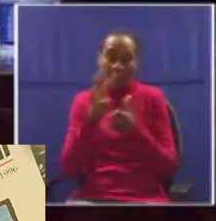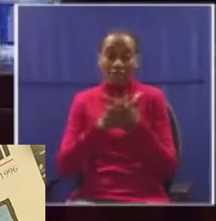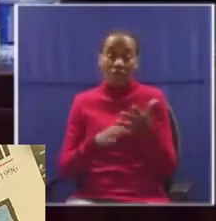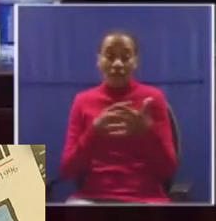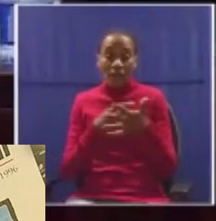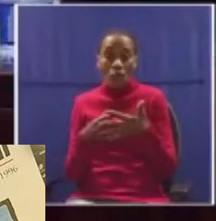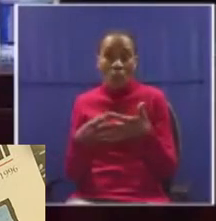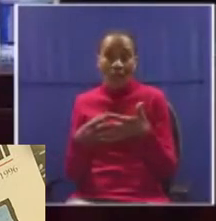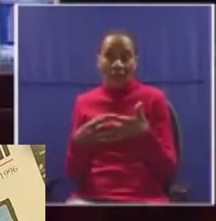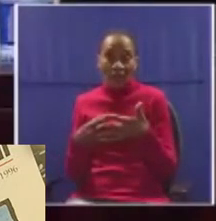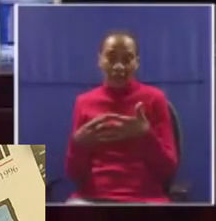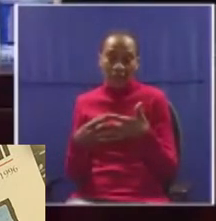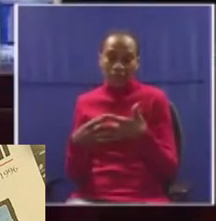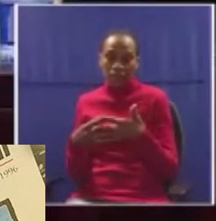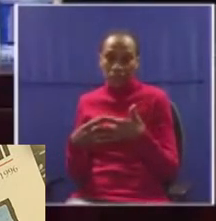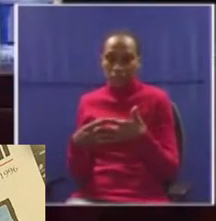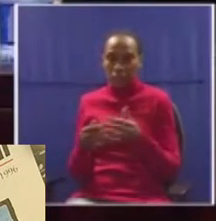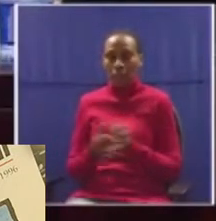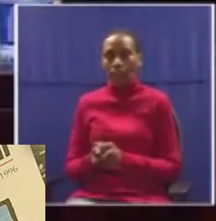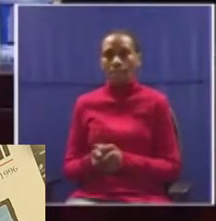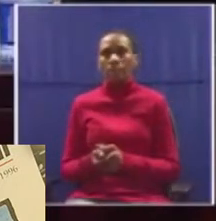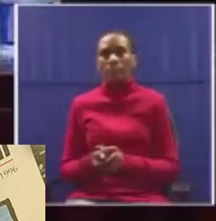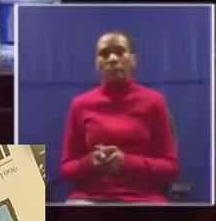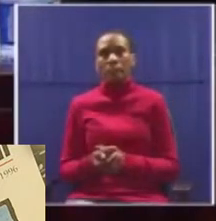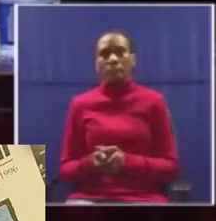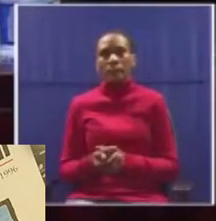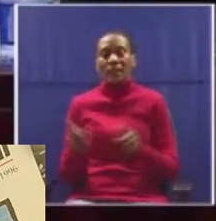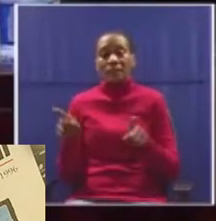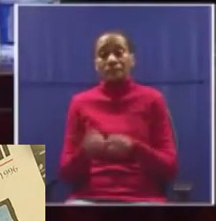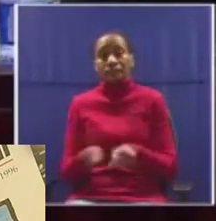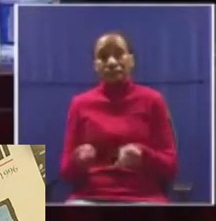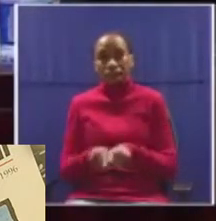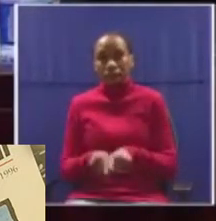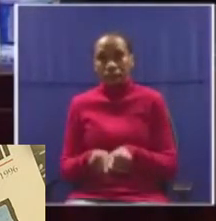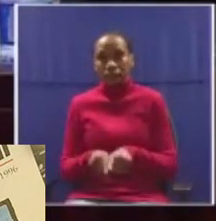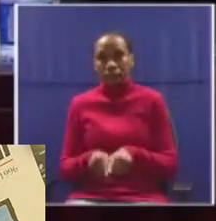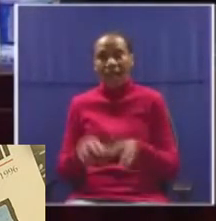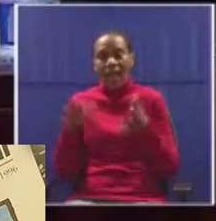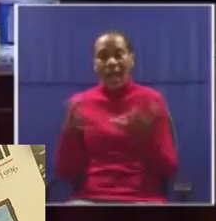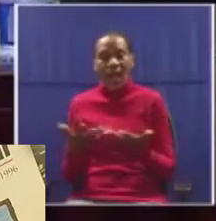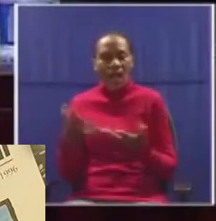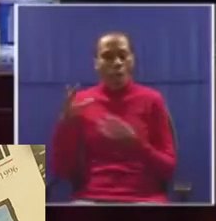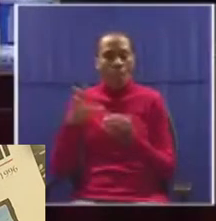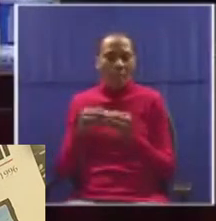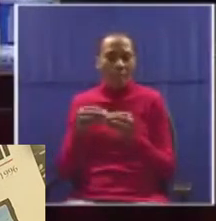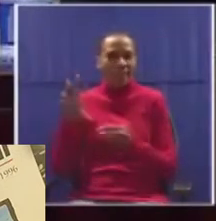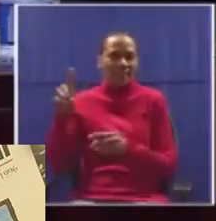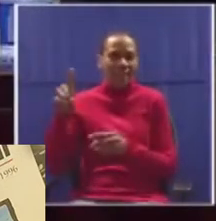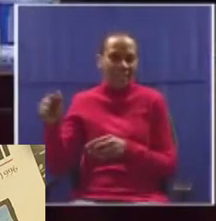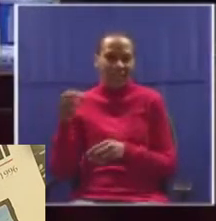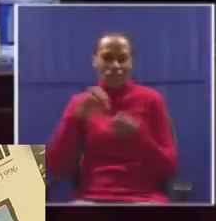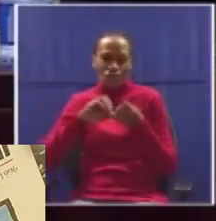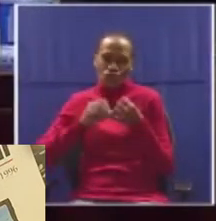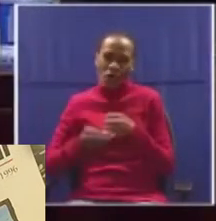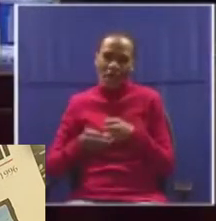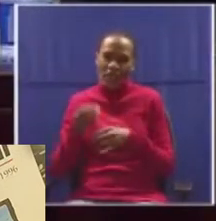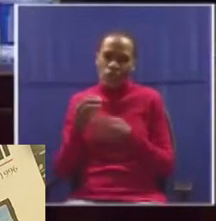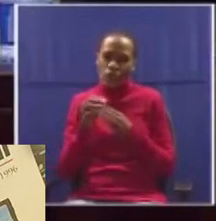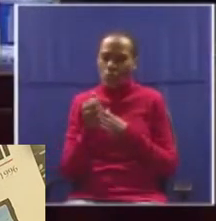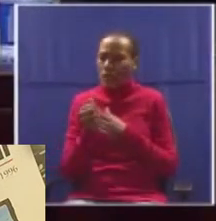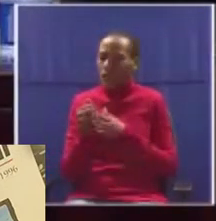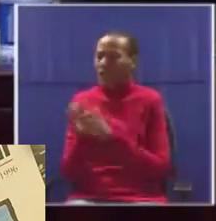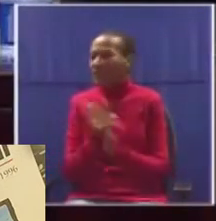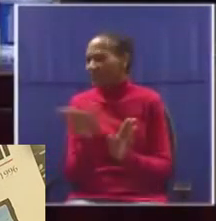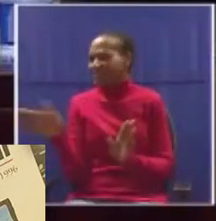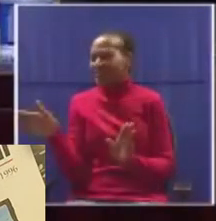framework for anti-terrorism financing contrary to them to how the sponsor of this debate is trying to mislead